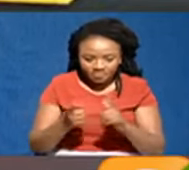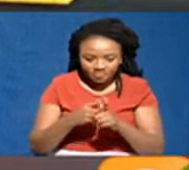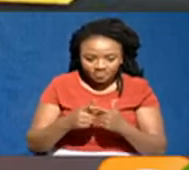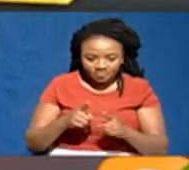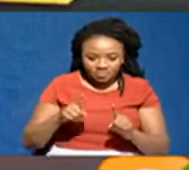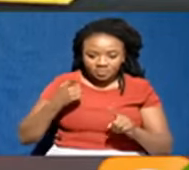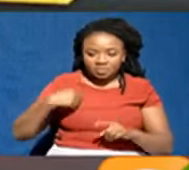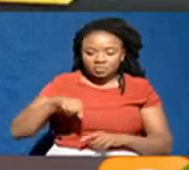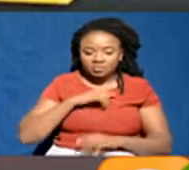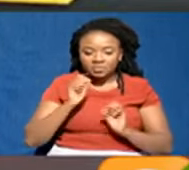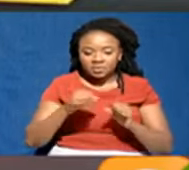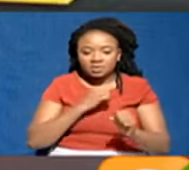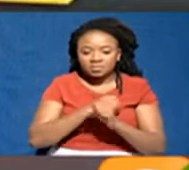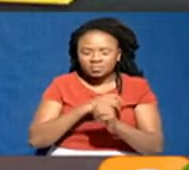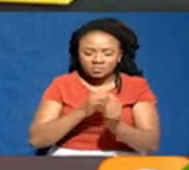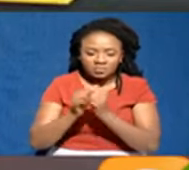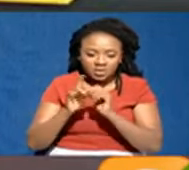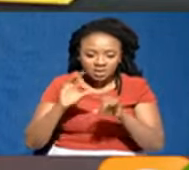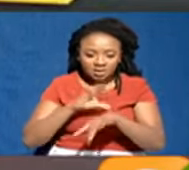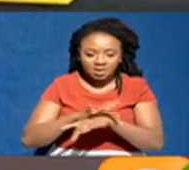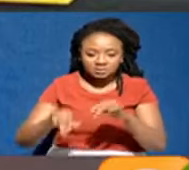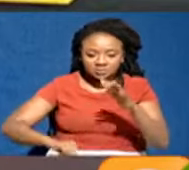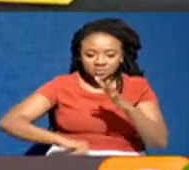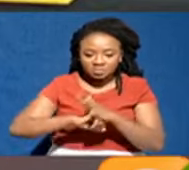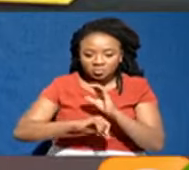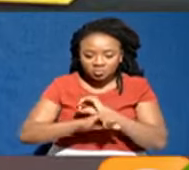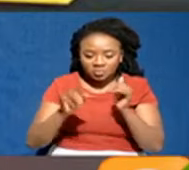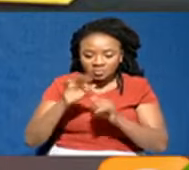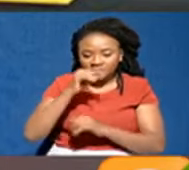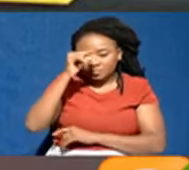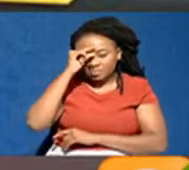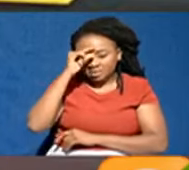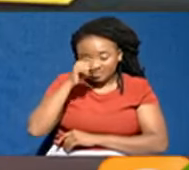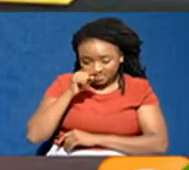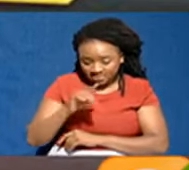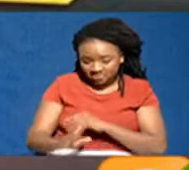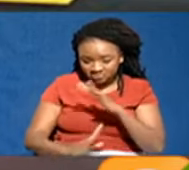work together and have even goodwill from the government, which is also very critical when it comes to